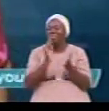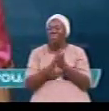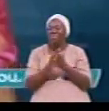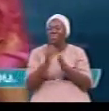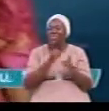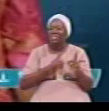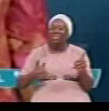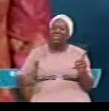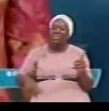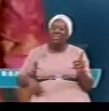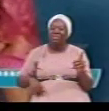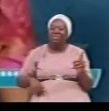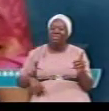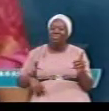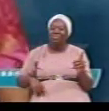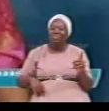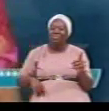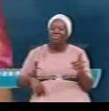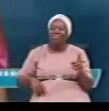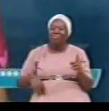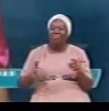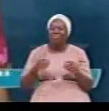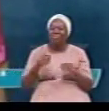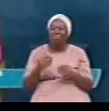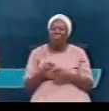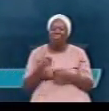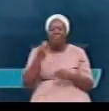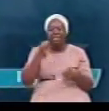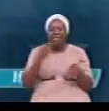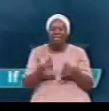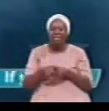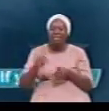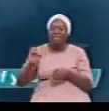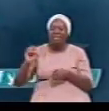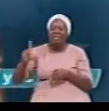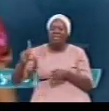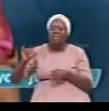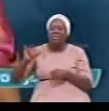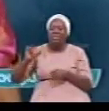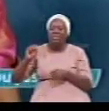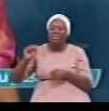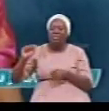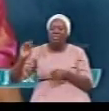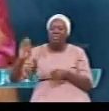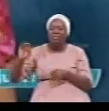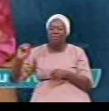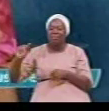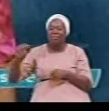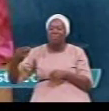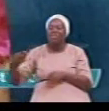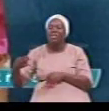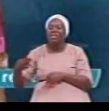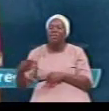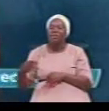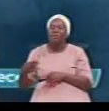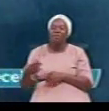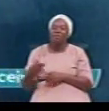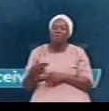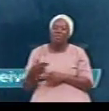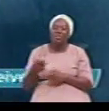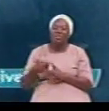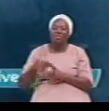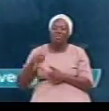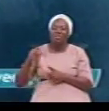Lord. Okay, I'm Sister Elizabeth M. Nkole from Woodlands Group of District, Lusaka,